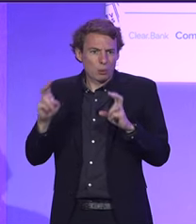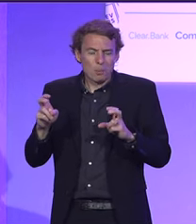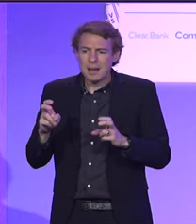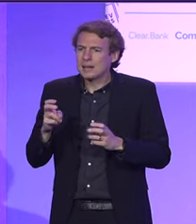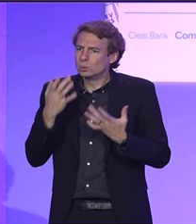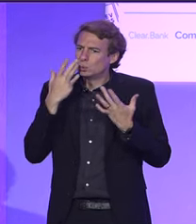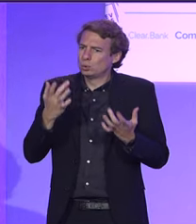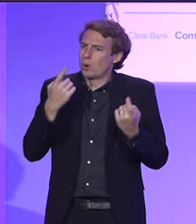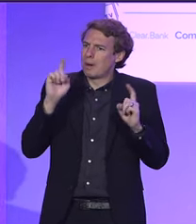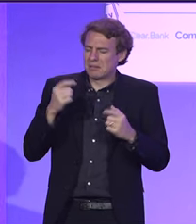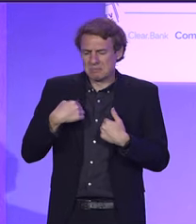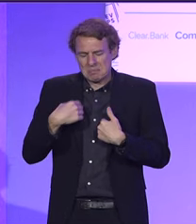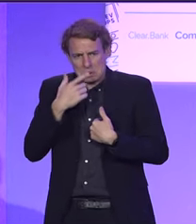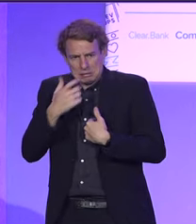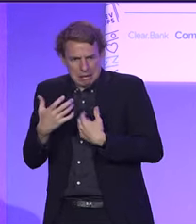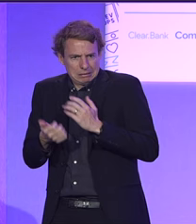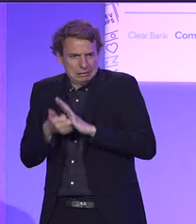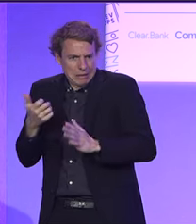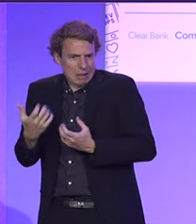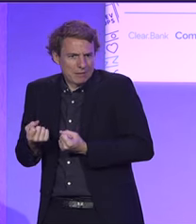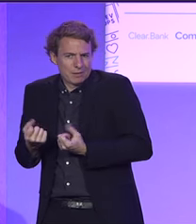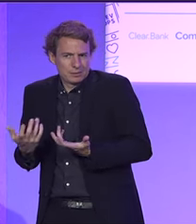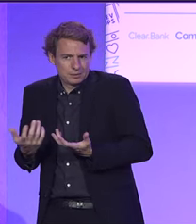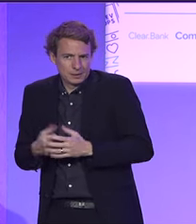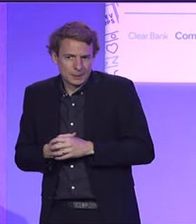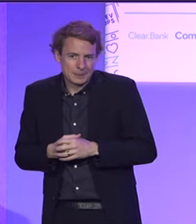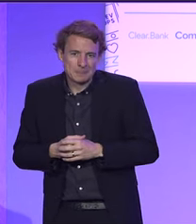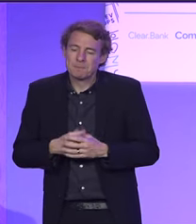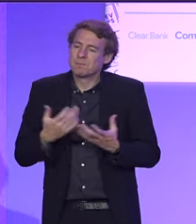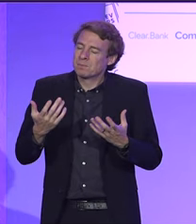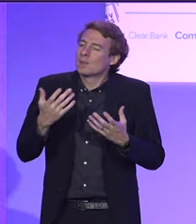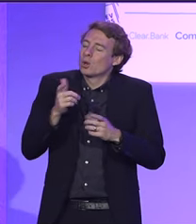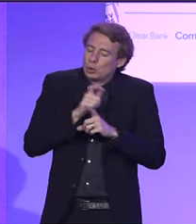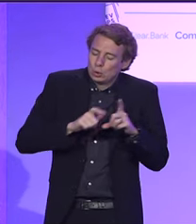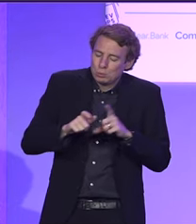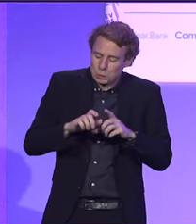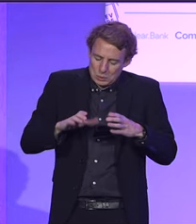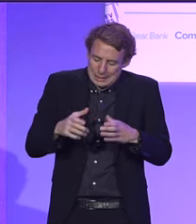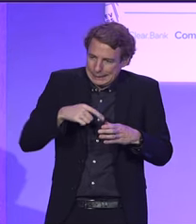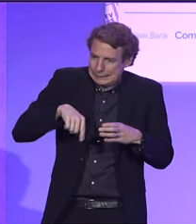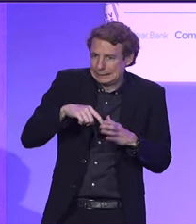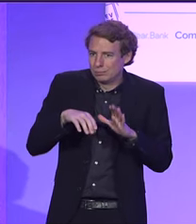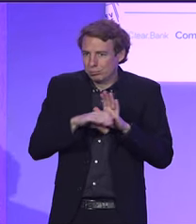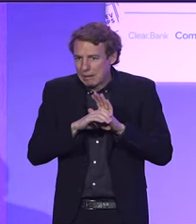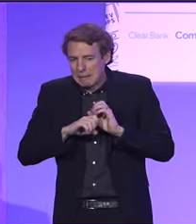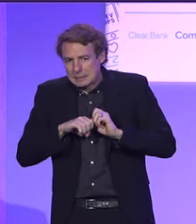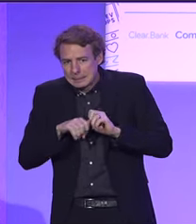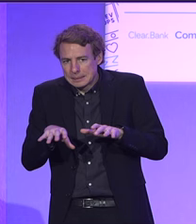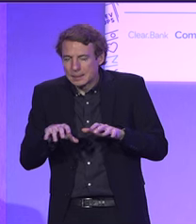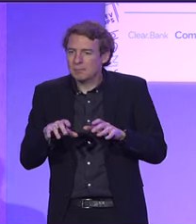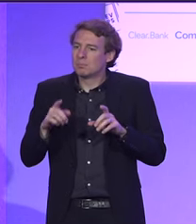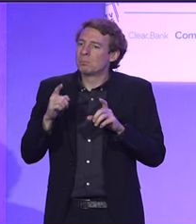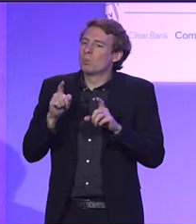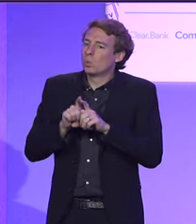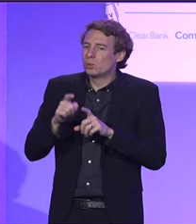it in terms of two minds, in terms of obviously growing your brand within the community space, but also how can I gain skills